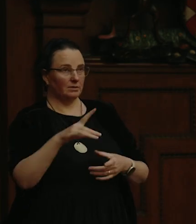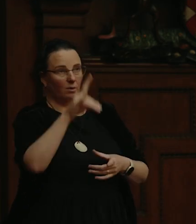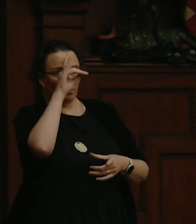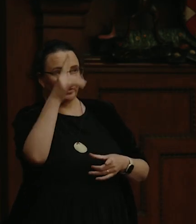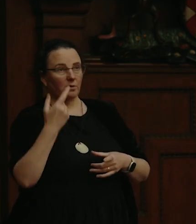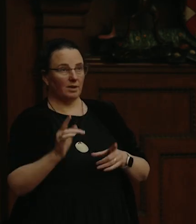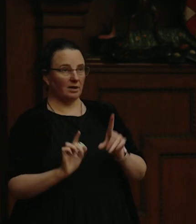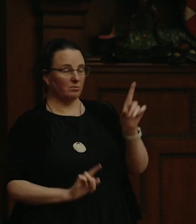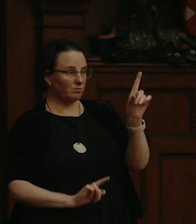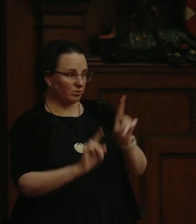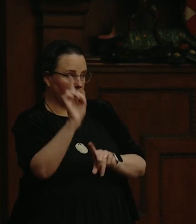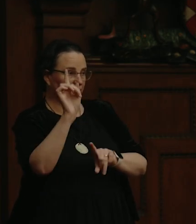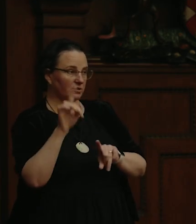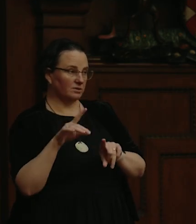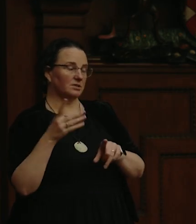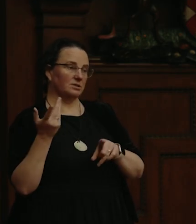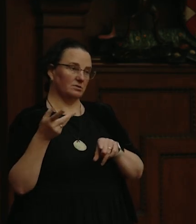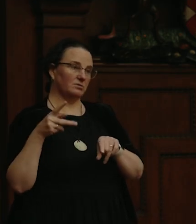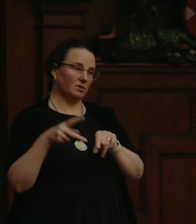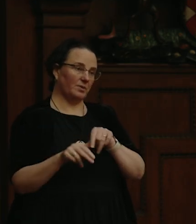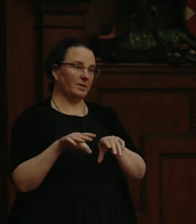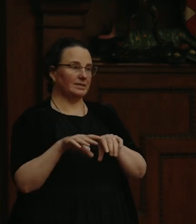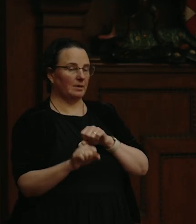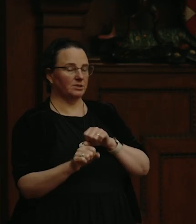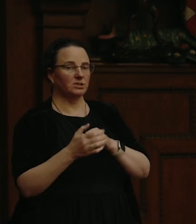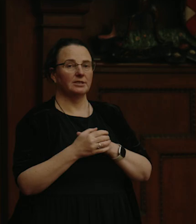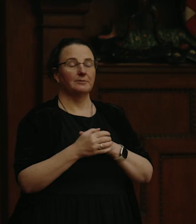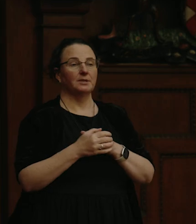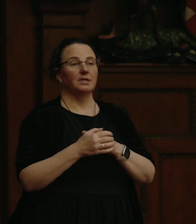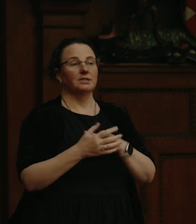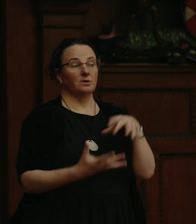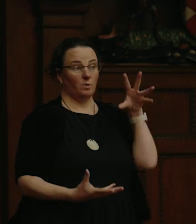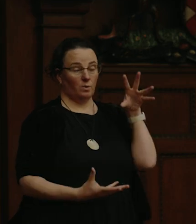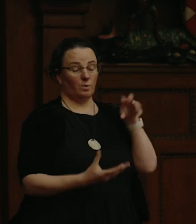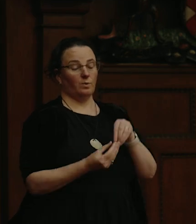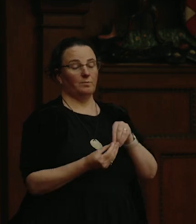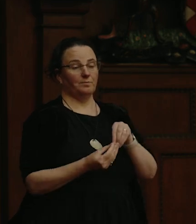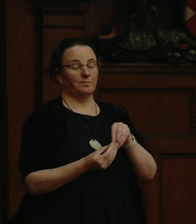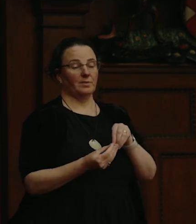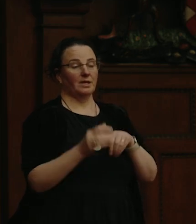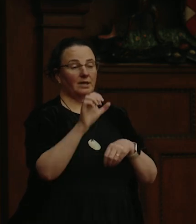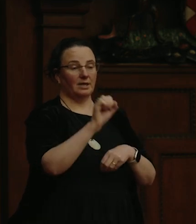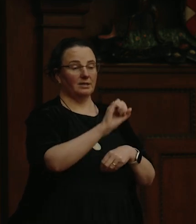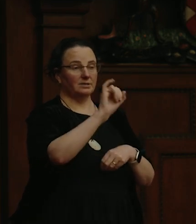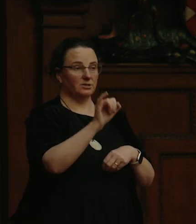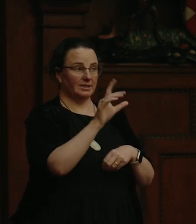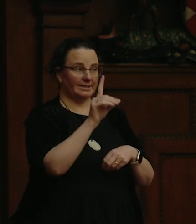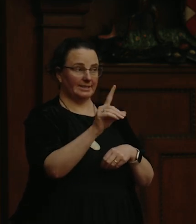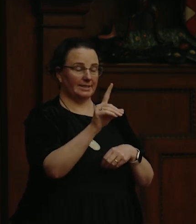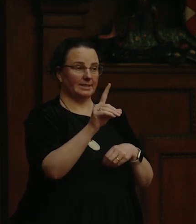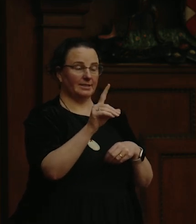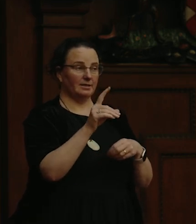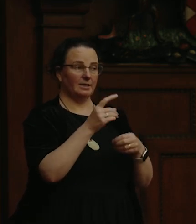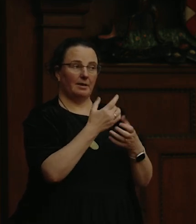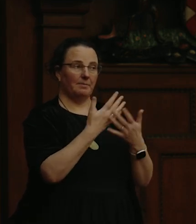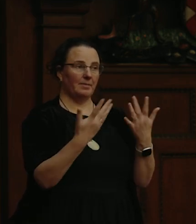and undo that damage to the lacrimal gland. So my takeaways are Sjögren's is multifactorial on